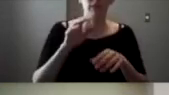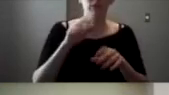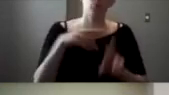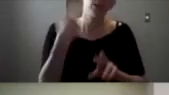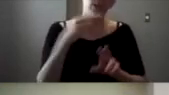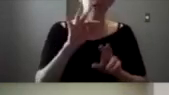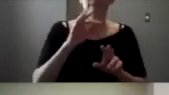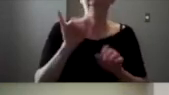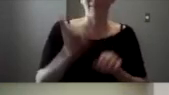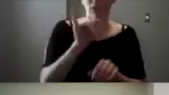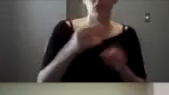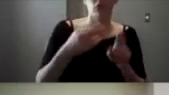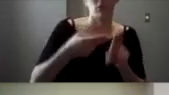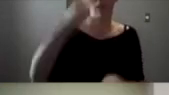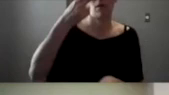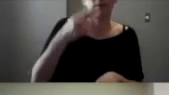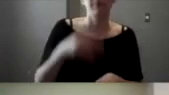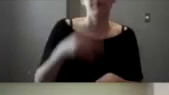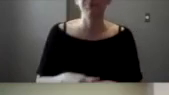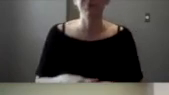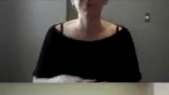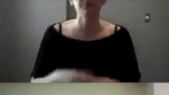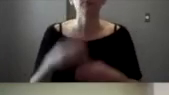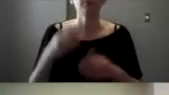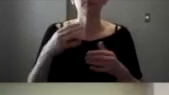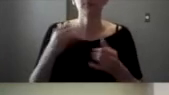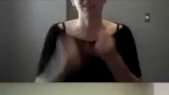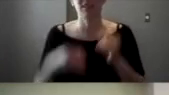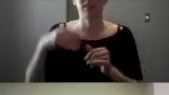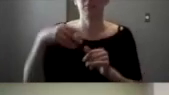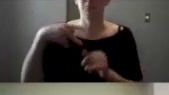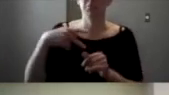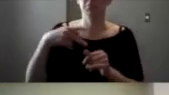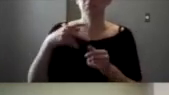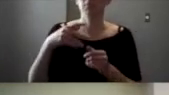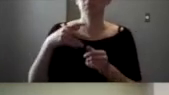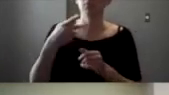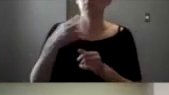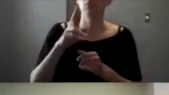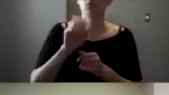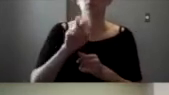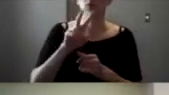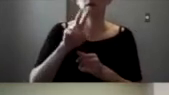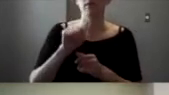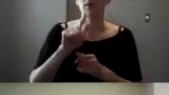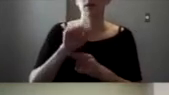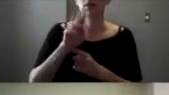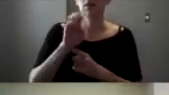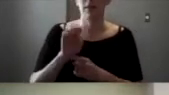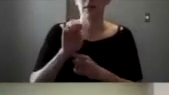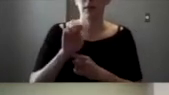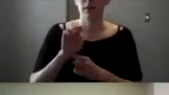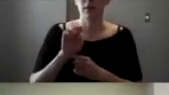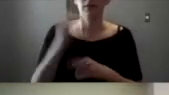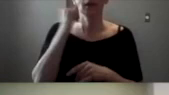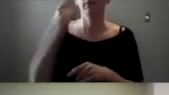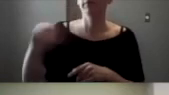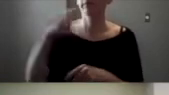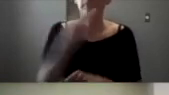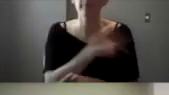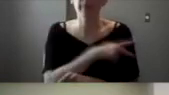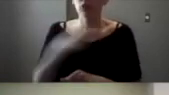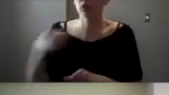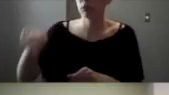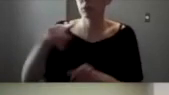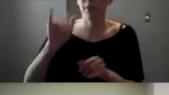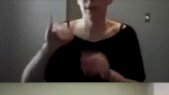of infection. And then lastly, the prevalence in the population of people that you're taking care of. Next slide.